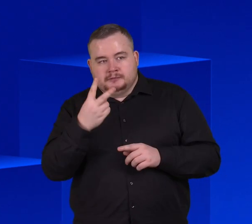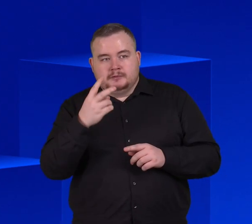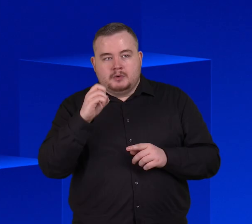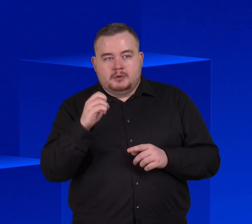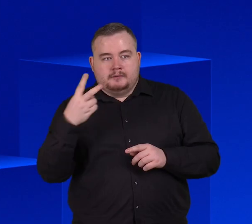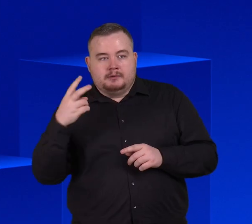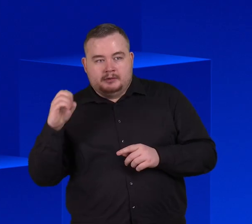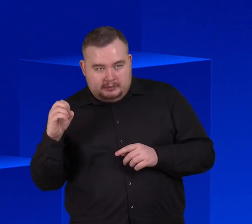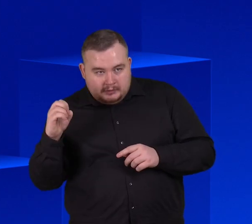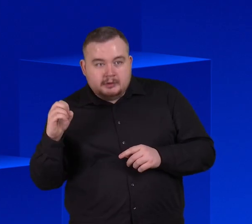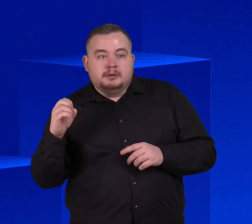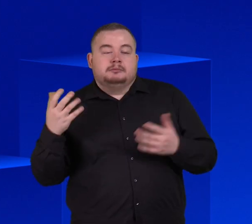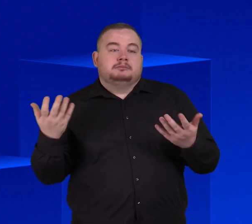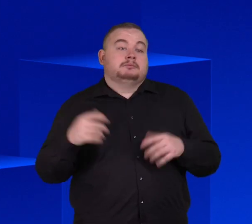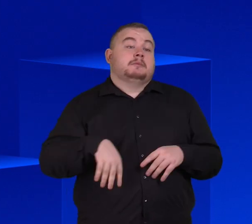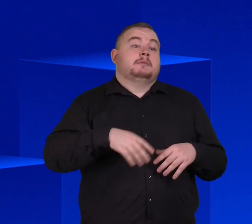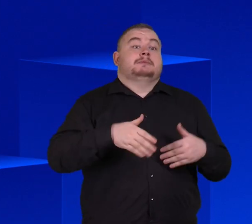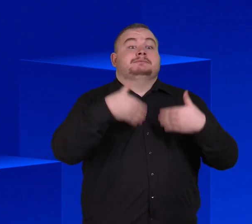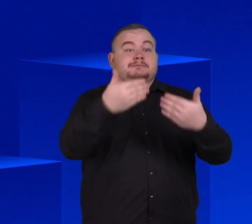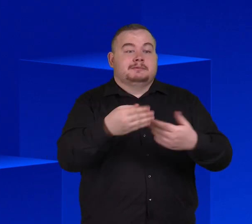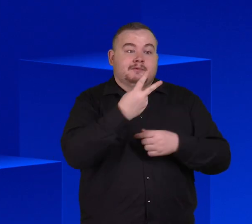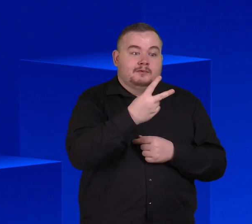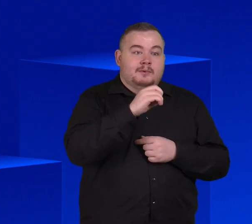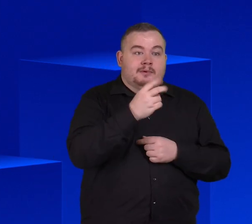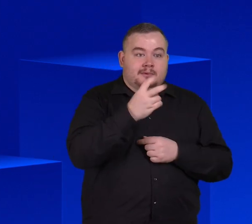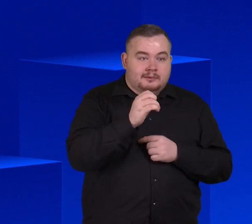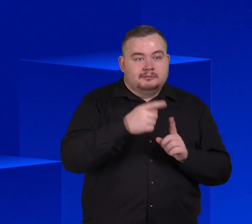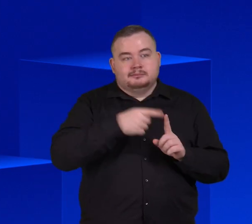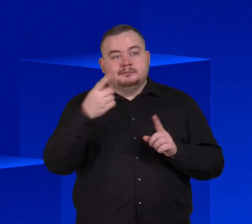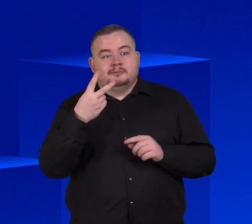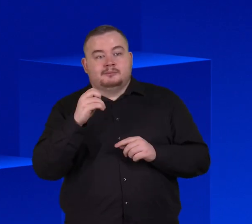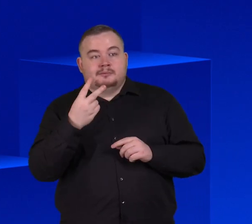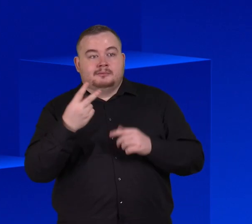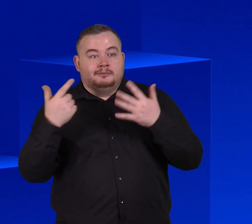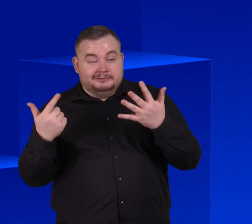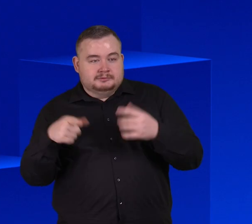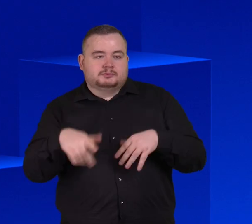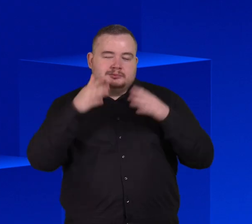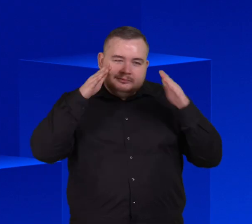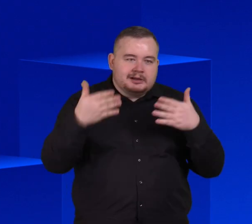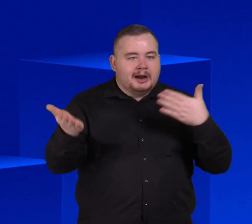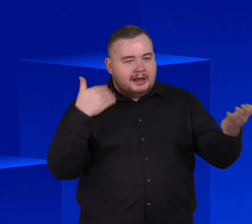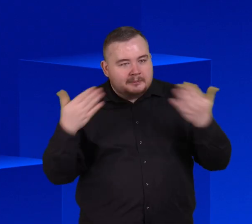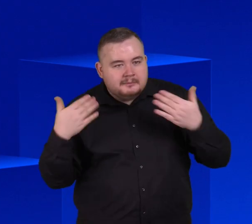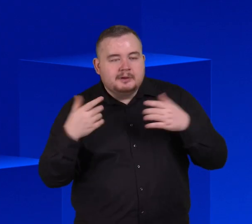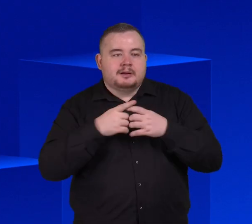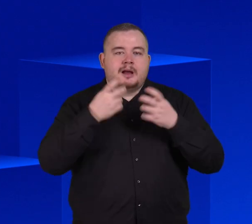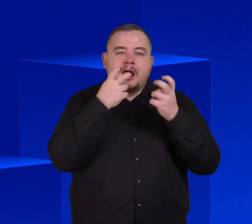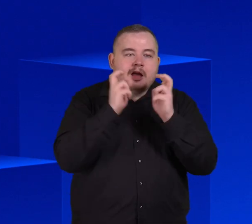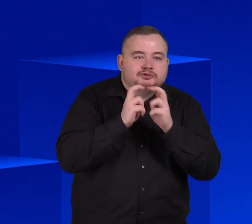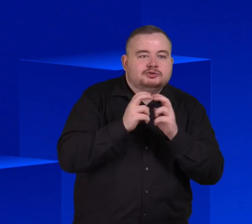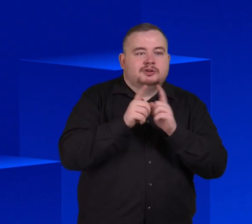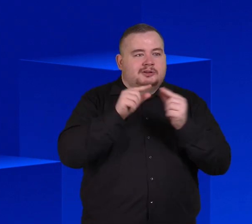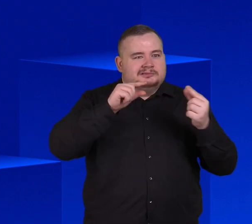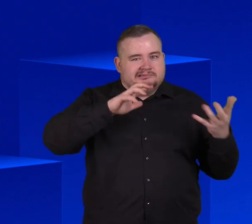crisis, post-COVID time, war in Ukraine, energy crisis, immigration crises, begin